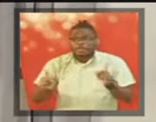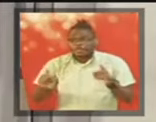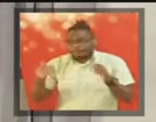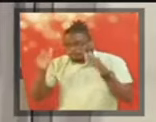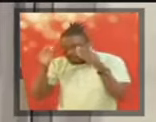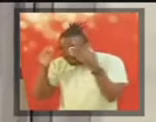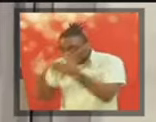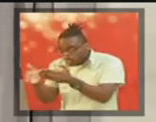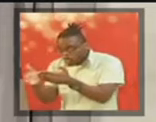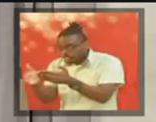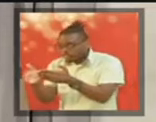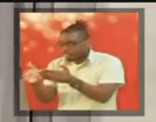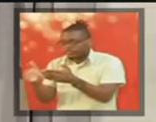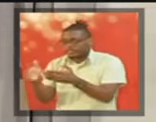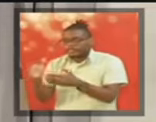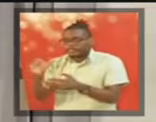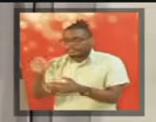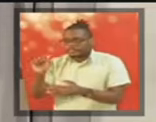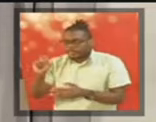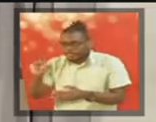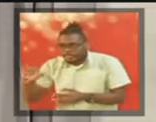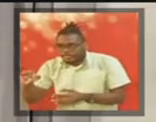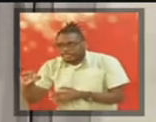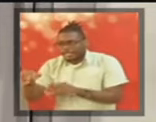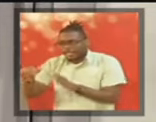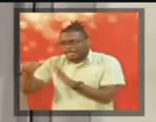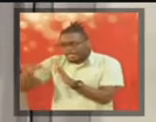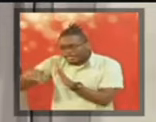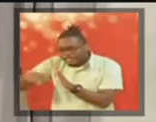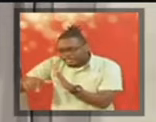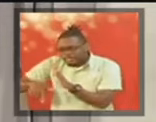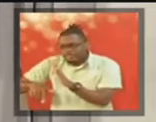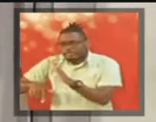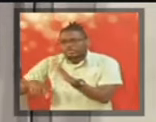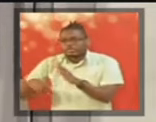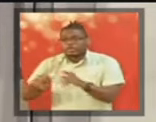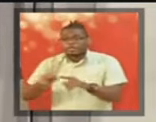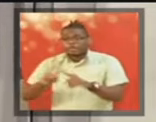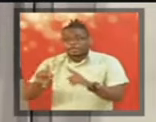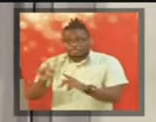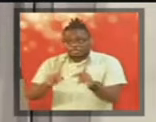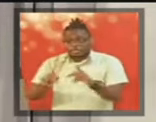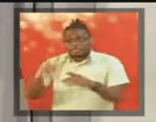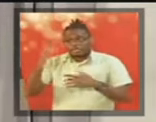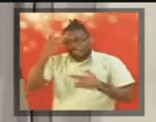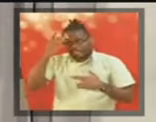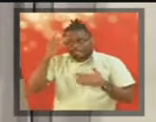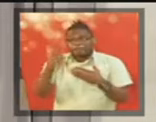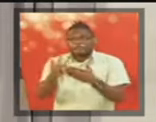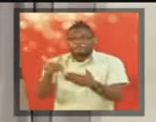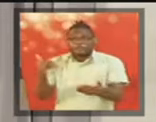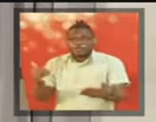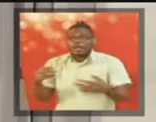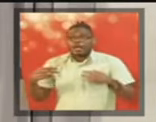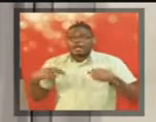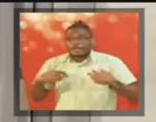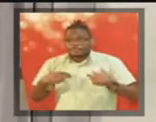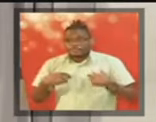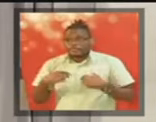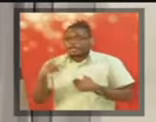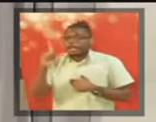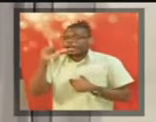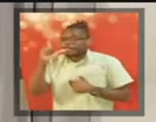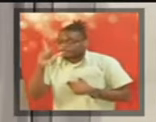outweigh those with comorbidities. But the ones with the comorbidities, diabetes, hypertension, asthma, tend to have